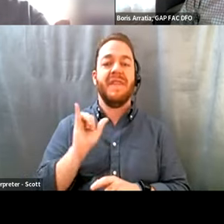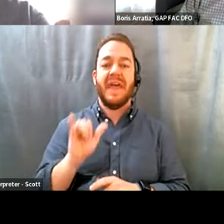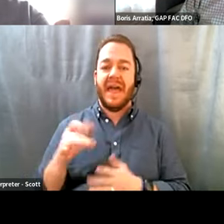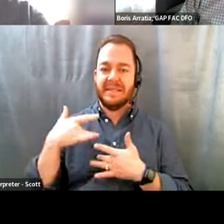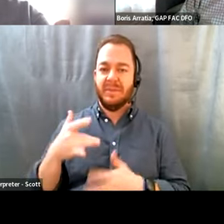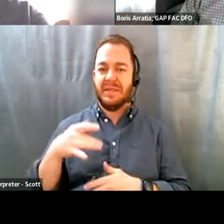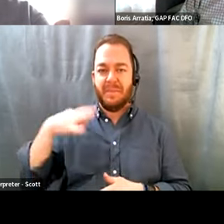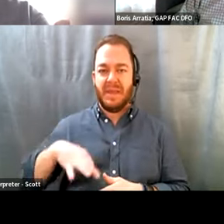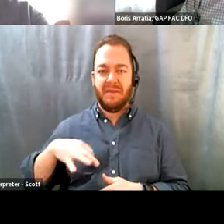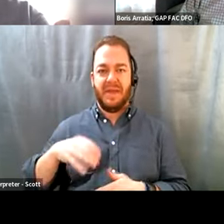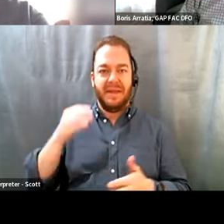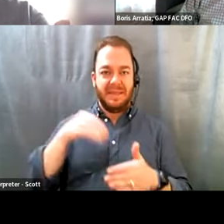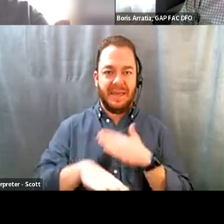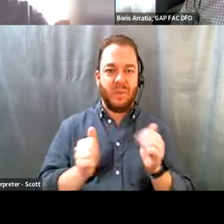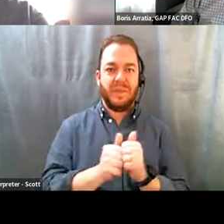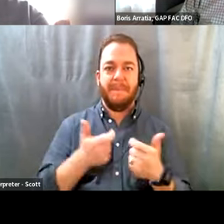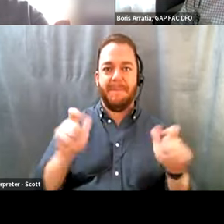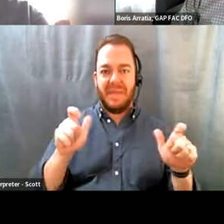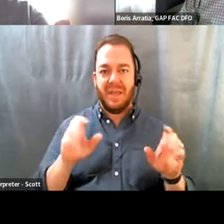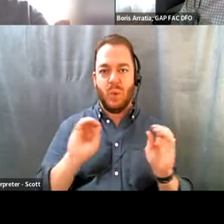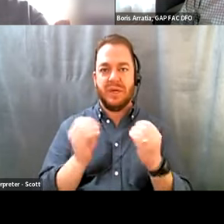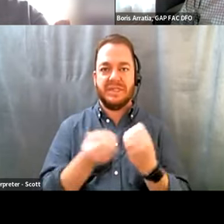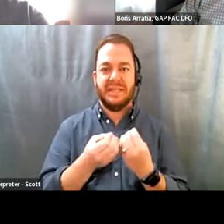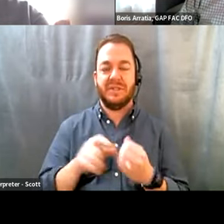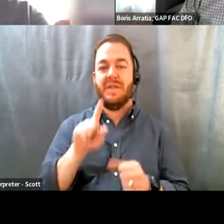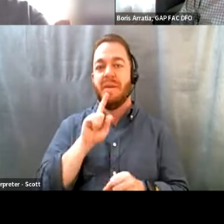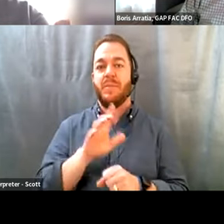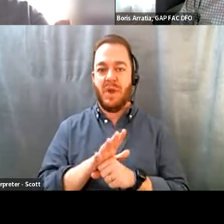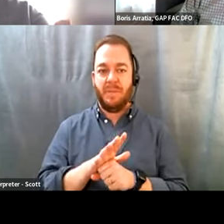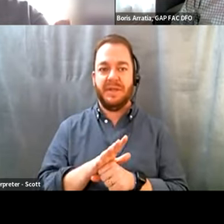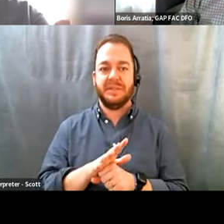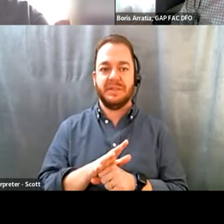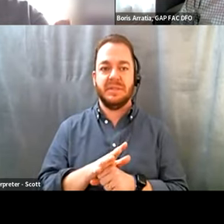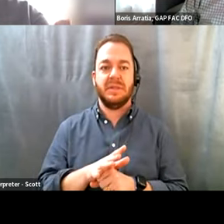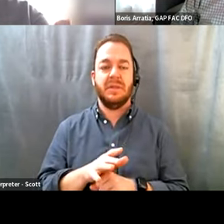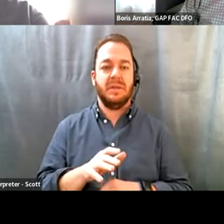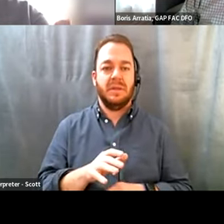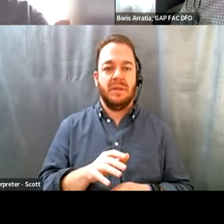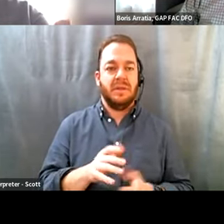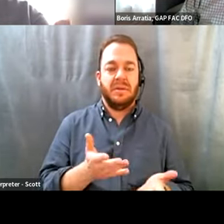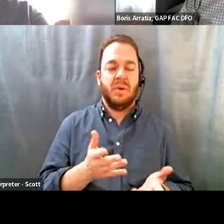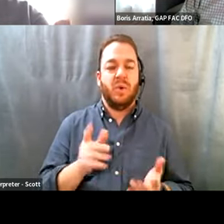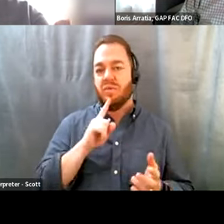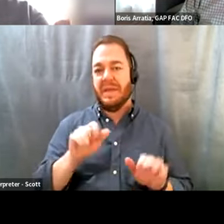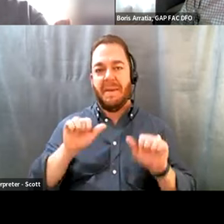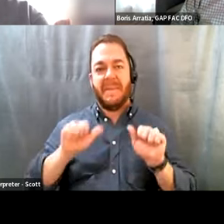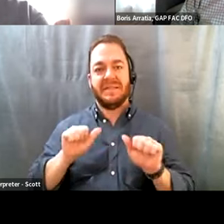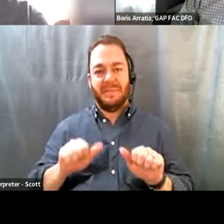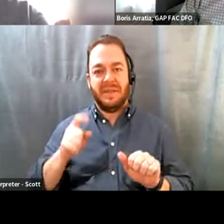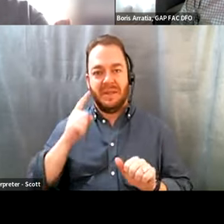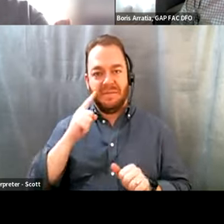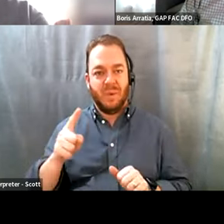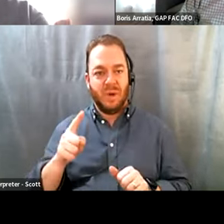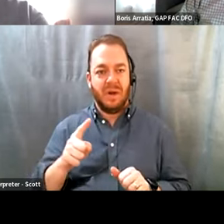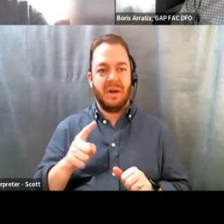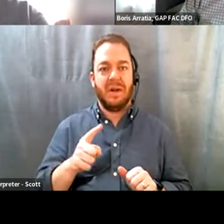the benefit of getting into a big organization, is that promise of, and I don't mean that the organization promises of it, but just the possibility that